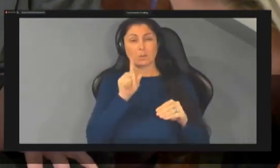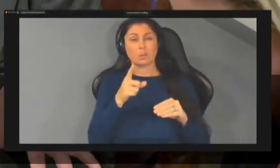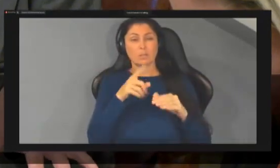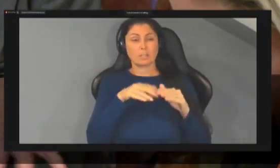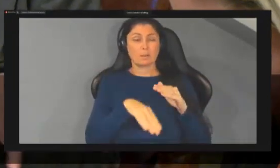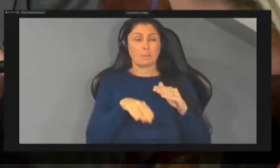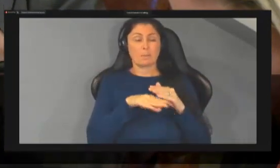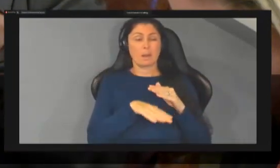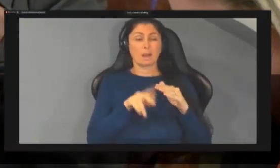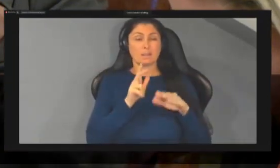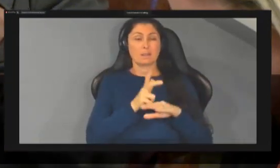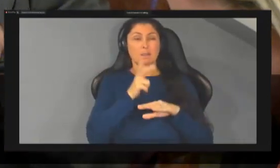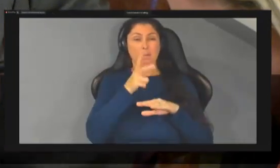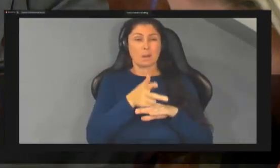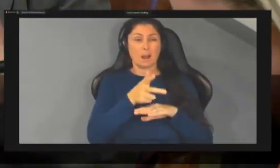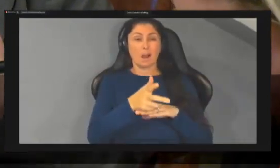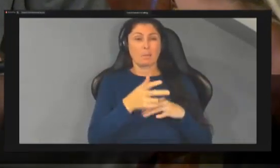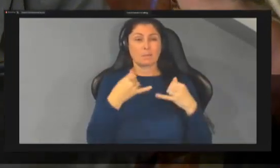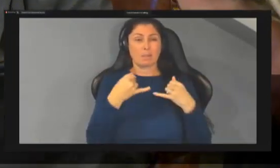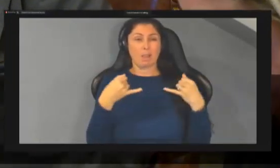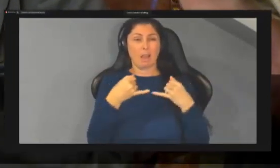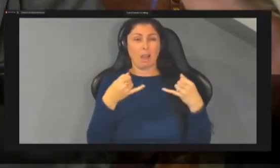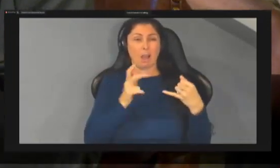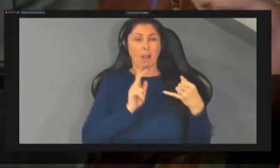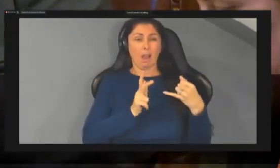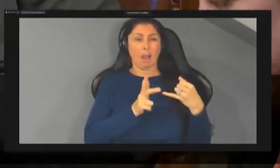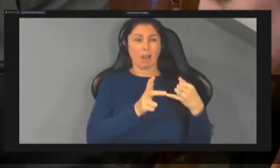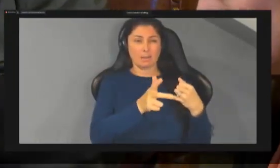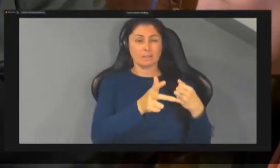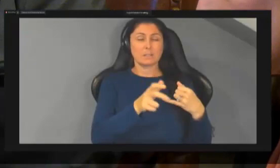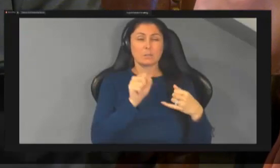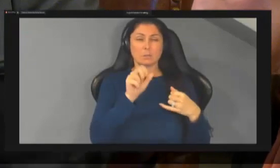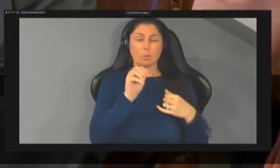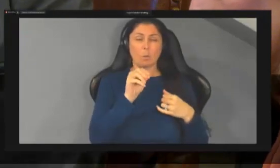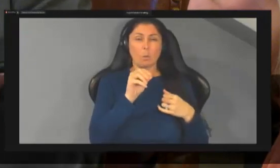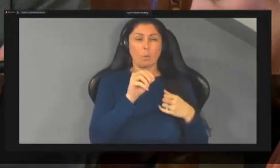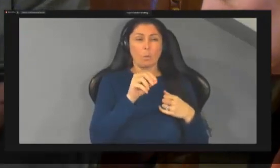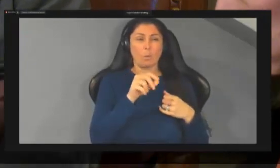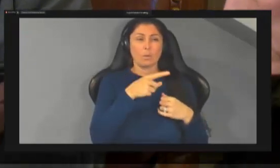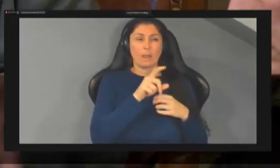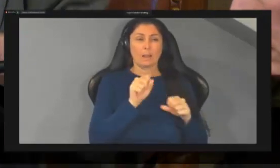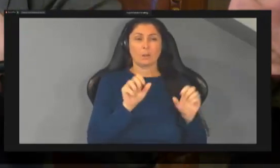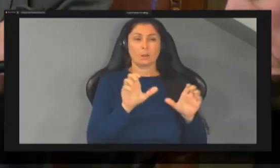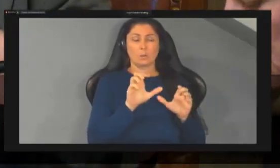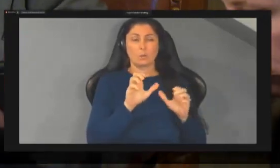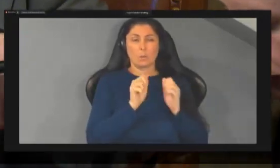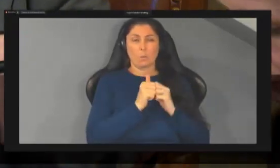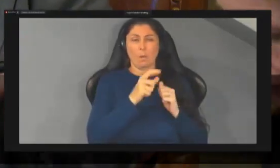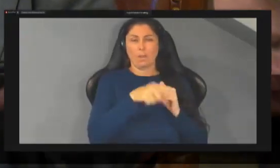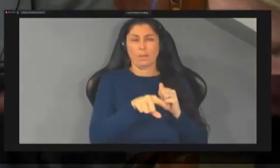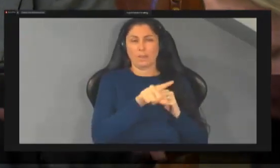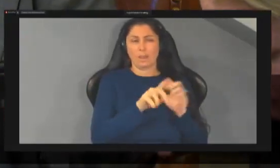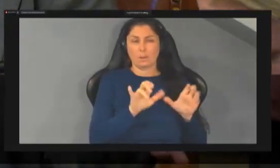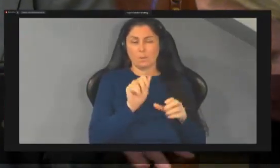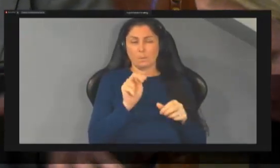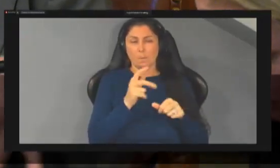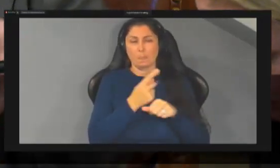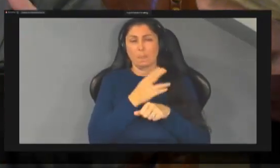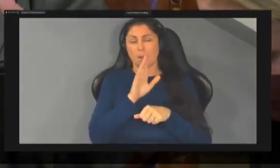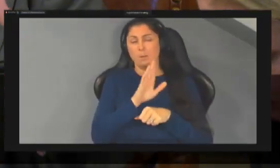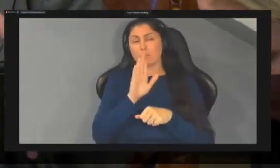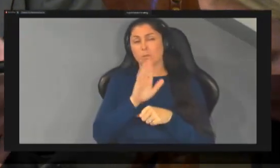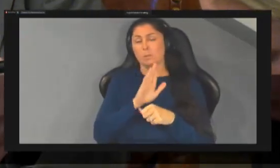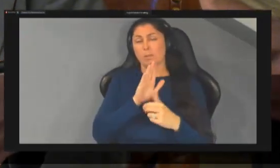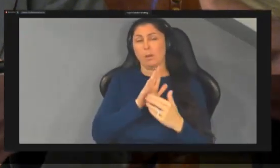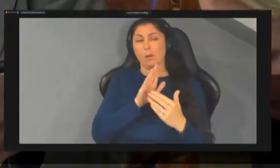and lines so that they could do it the way they do it, right? Using their equity scale